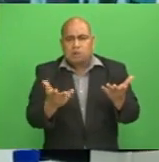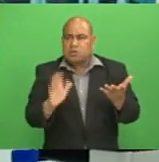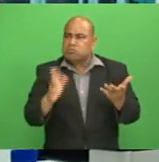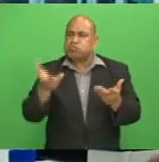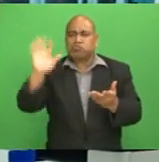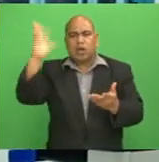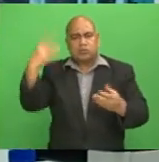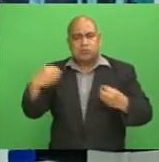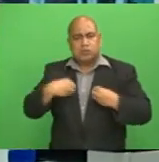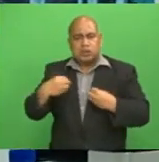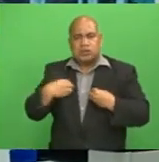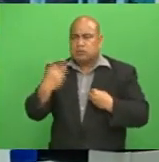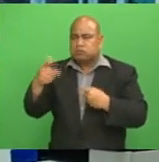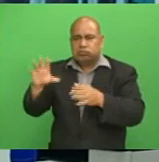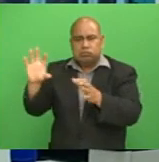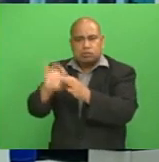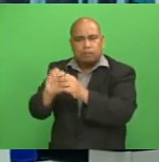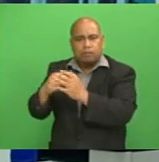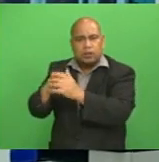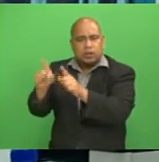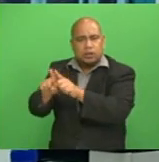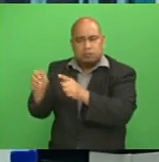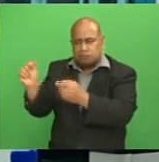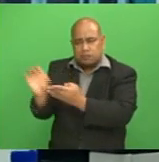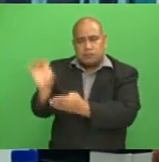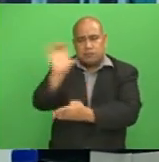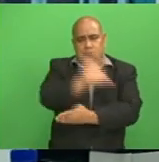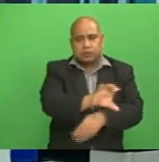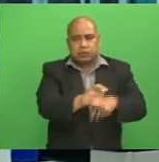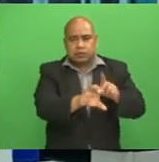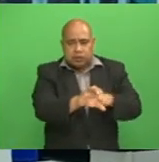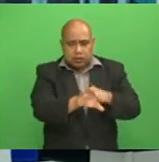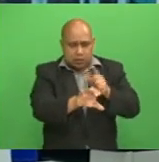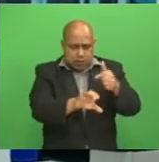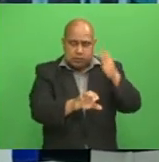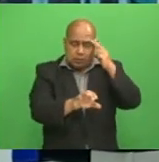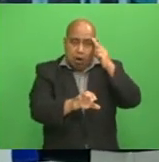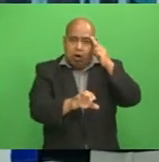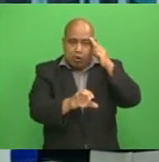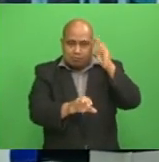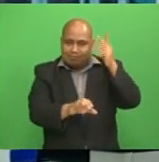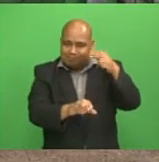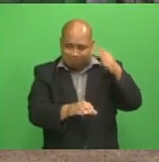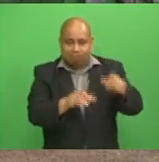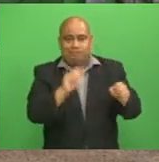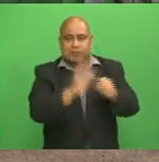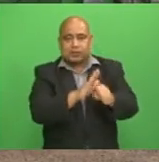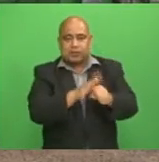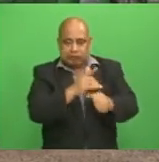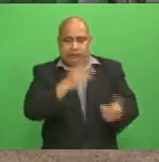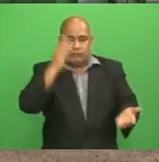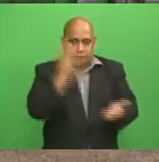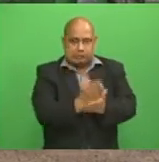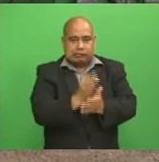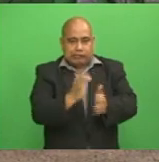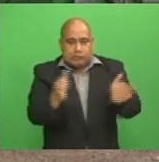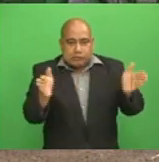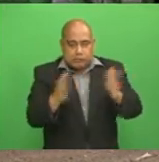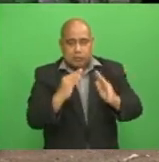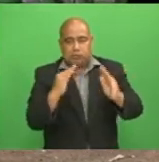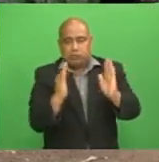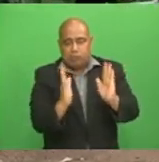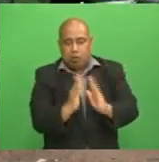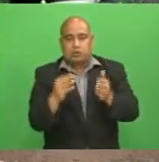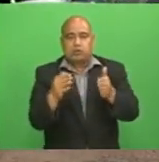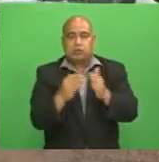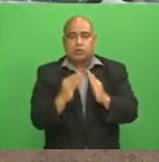looking at to try to make that the dream of Nriketi becoming a sort of a mini town. There is no timeline set yet for